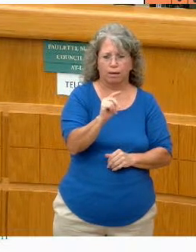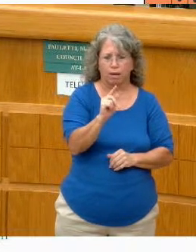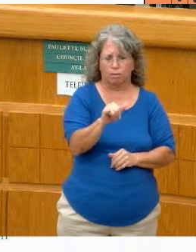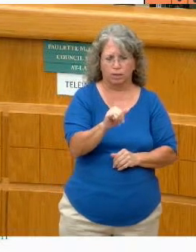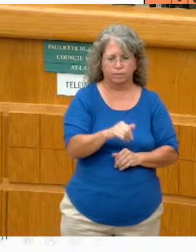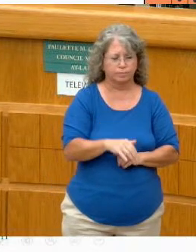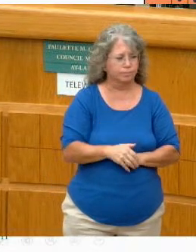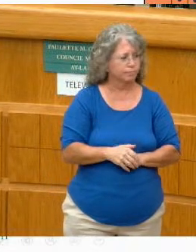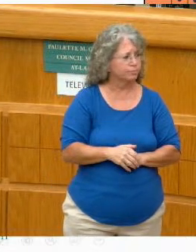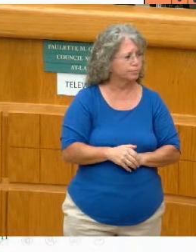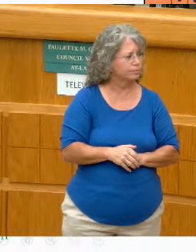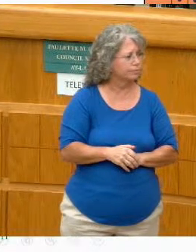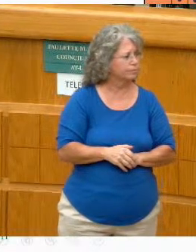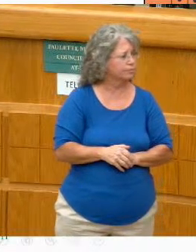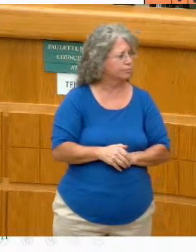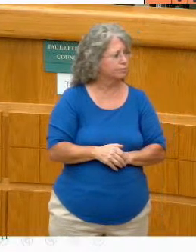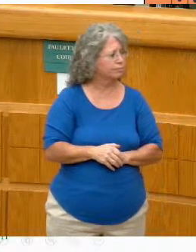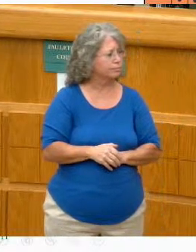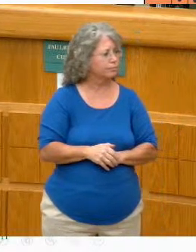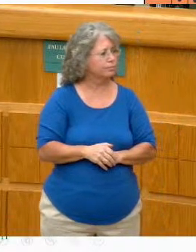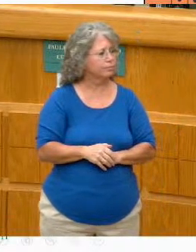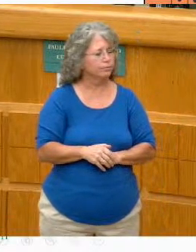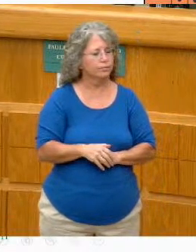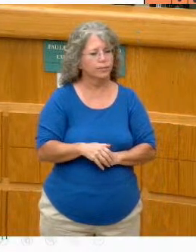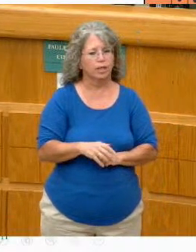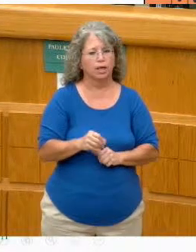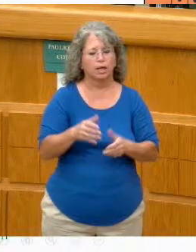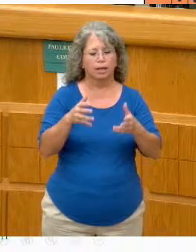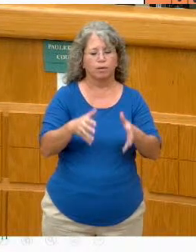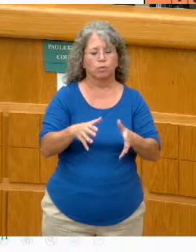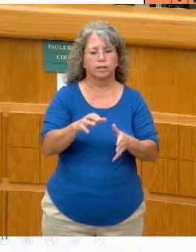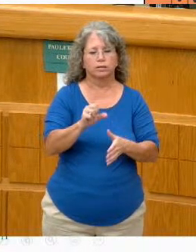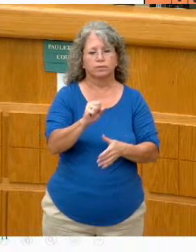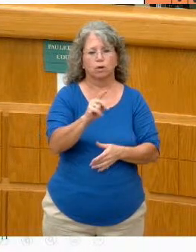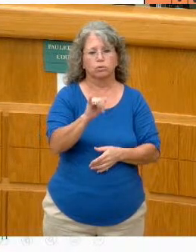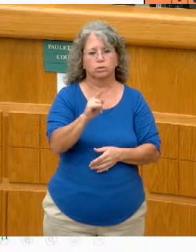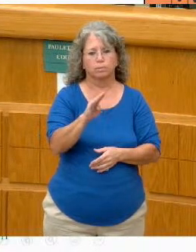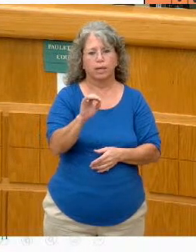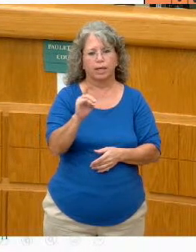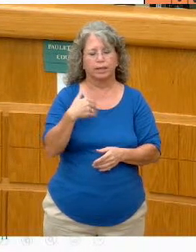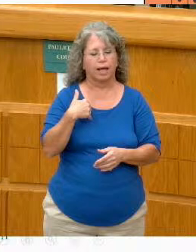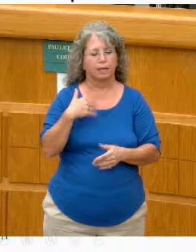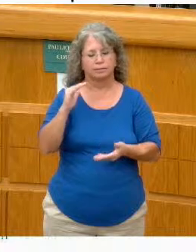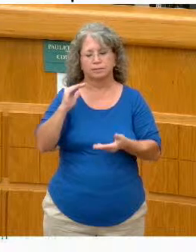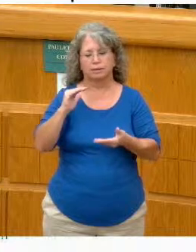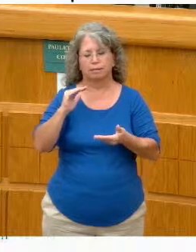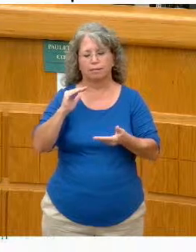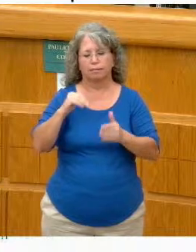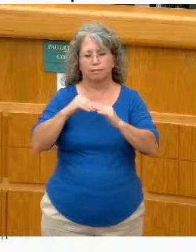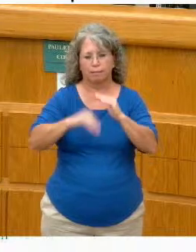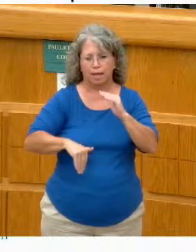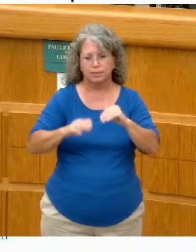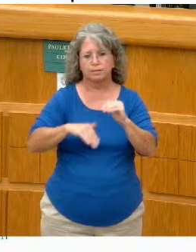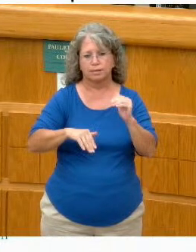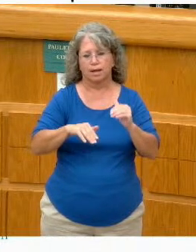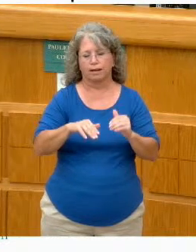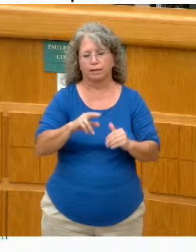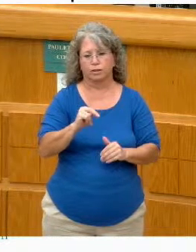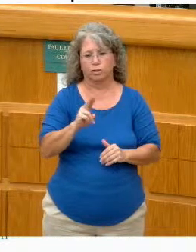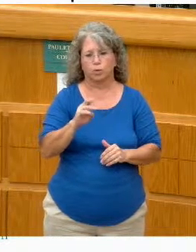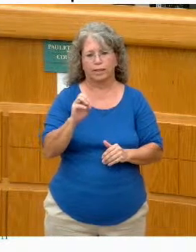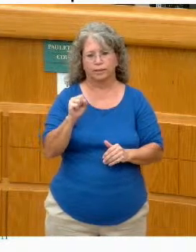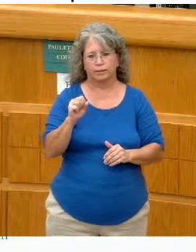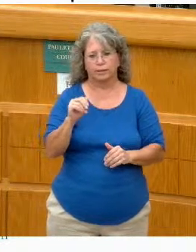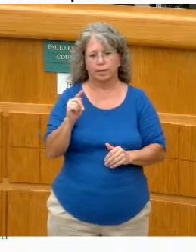them and the rest of the coastal bend have many fewer total cases than Nueces County. If we're to look at this in